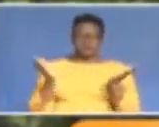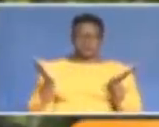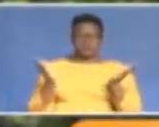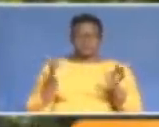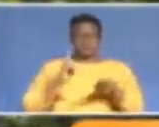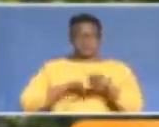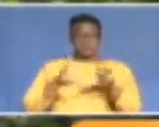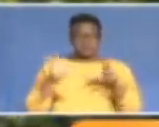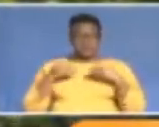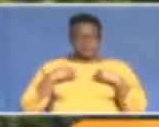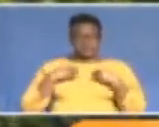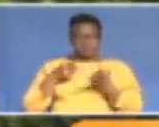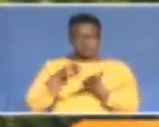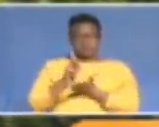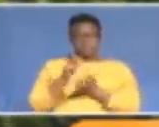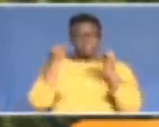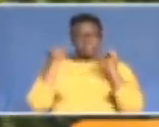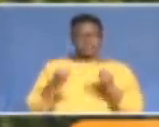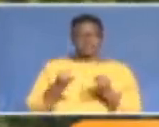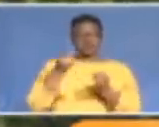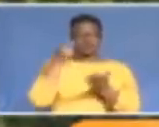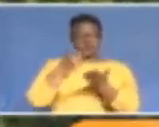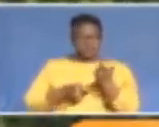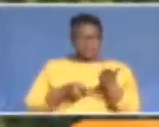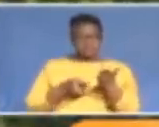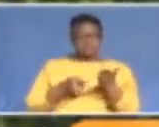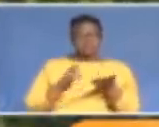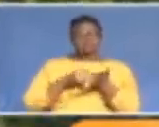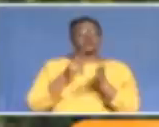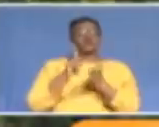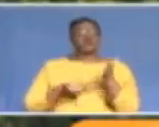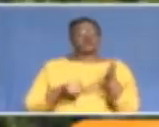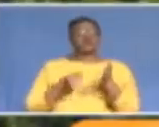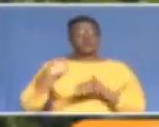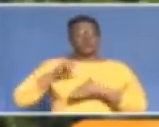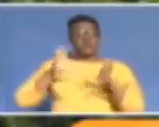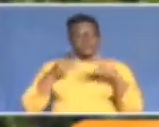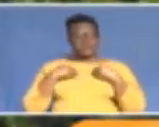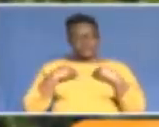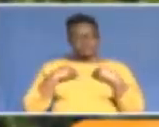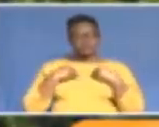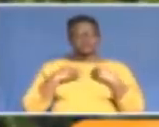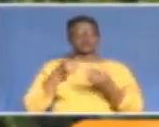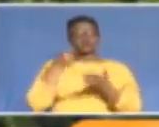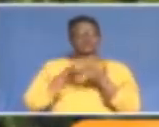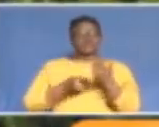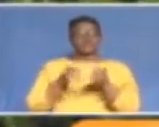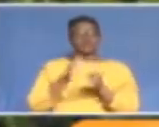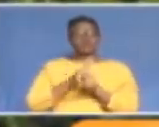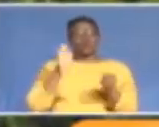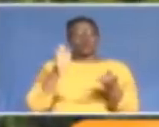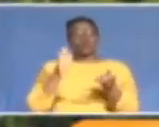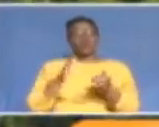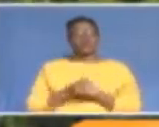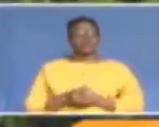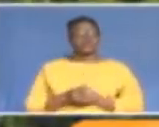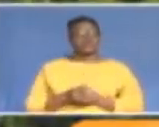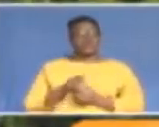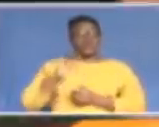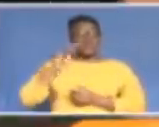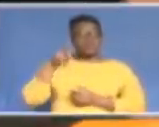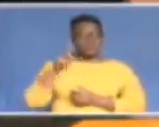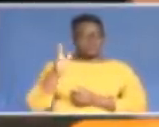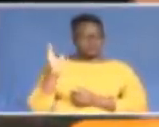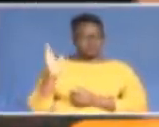to pay the new fuel price, what you are actually saying is accepting to be taxed further. Mbunge wa Belgut Nelson